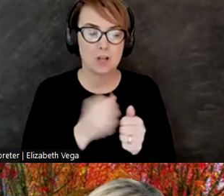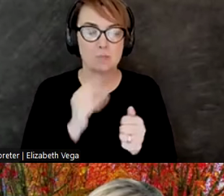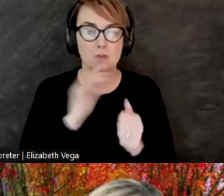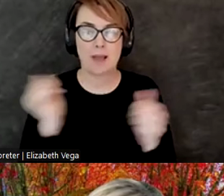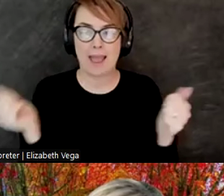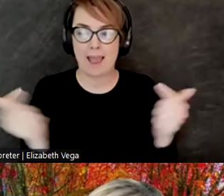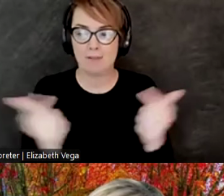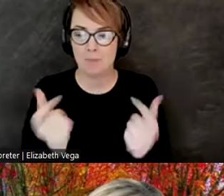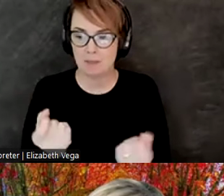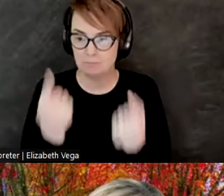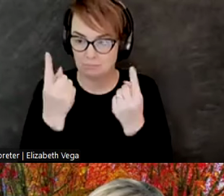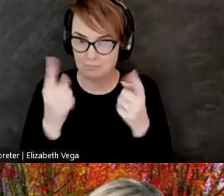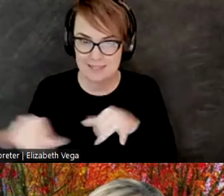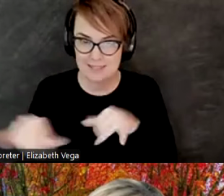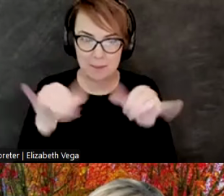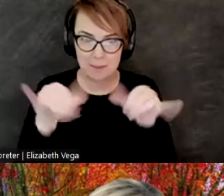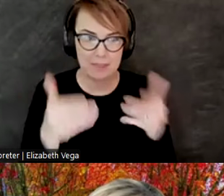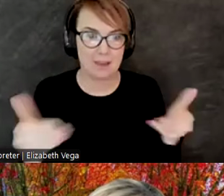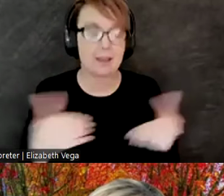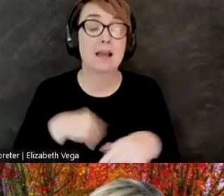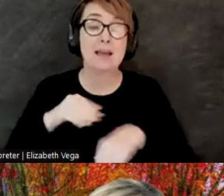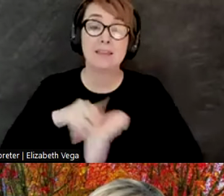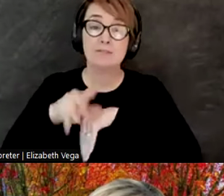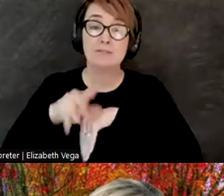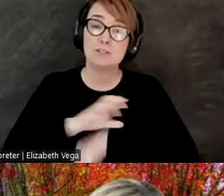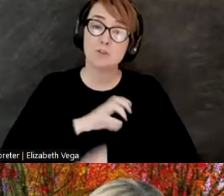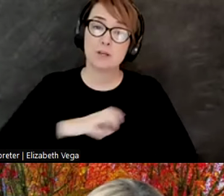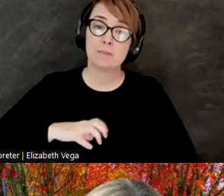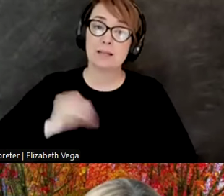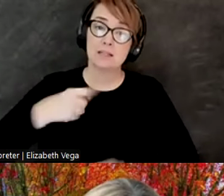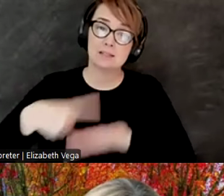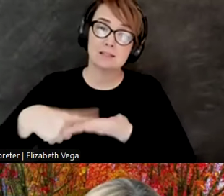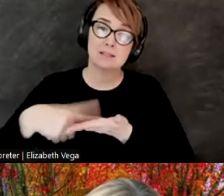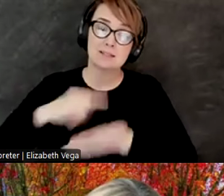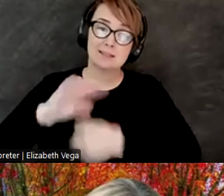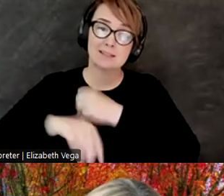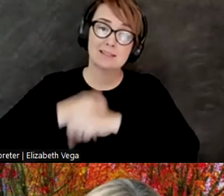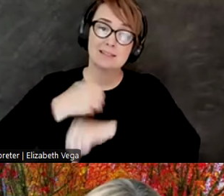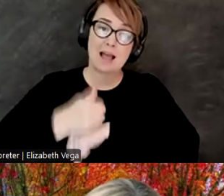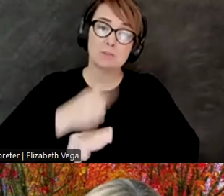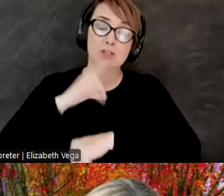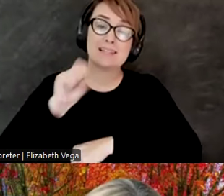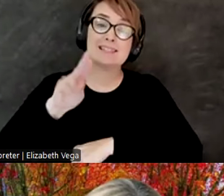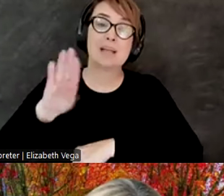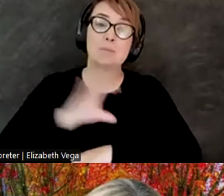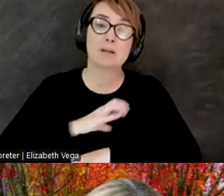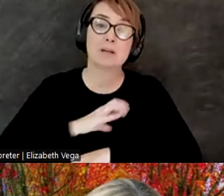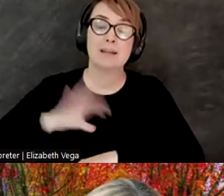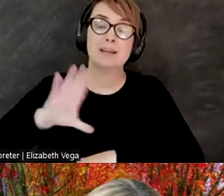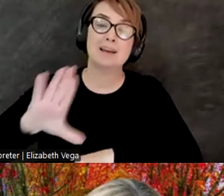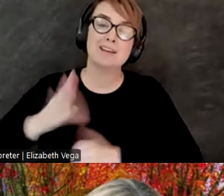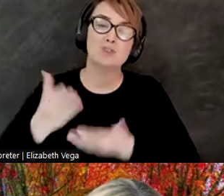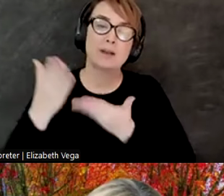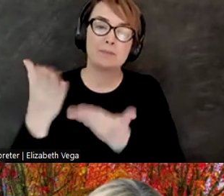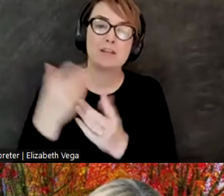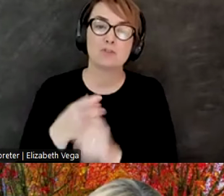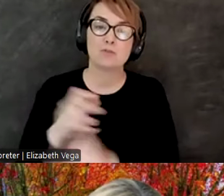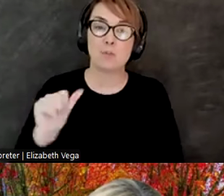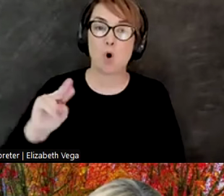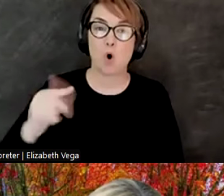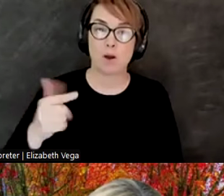the advisory committee is talking about the establishment of a subcommittee. In its recommendation from August 1st,